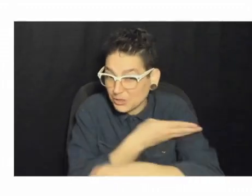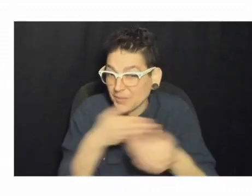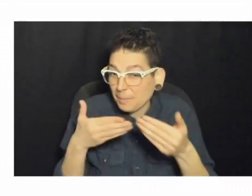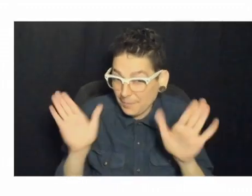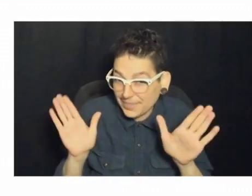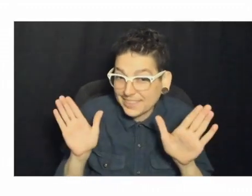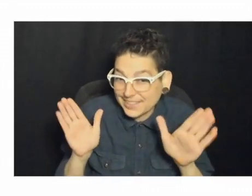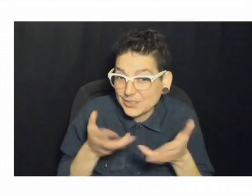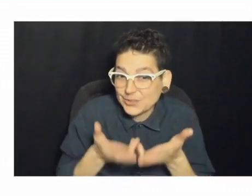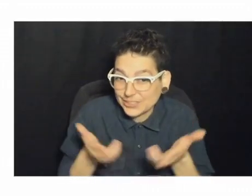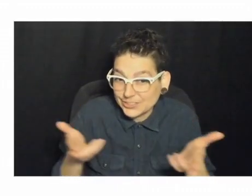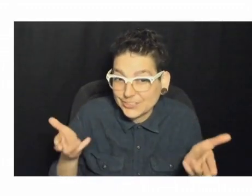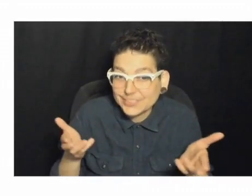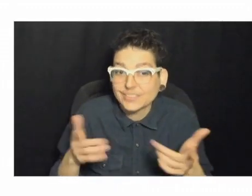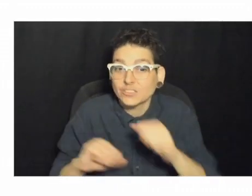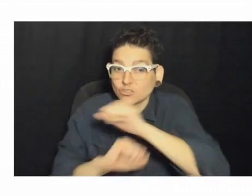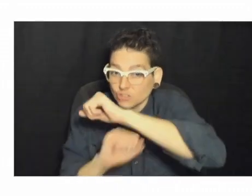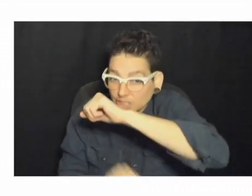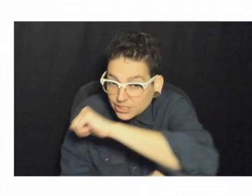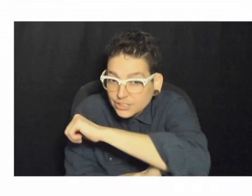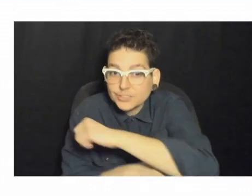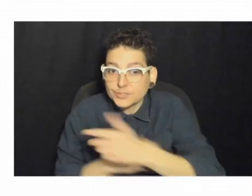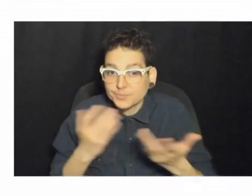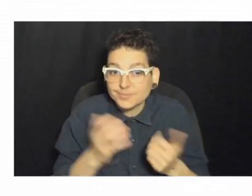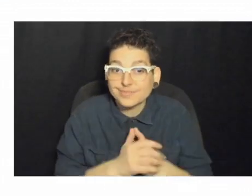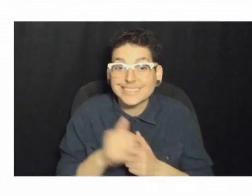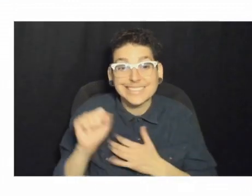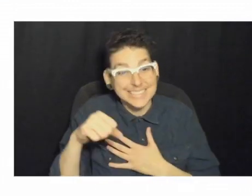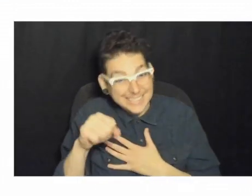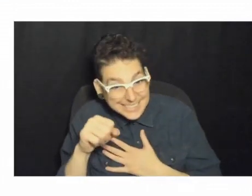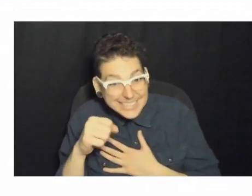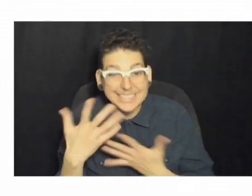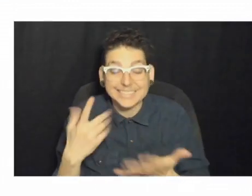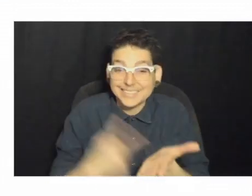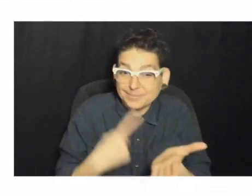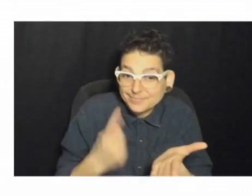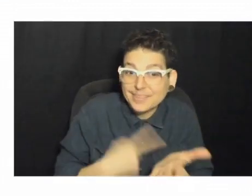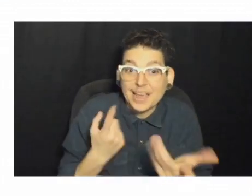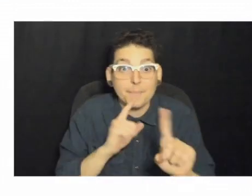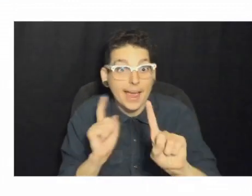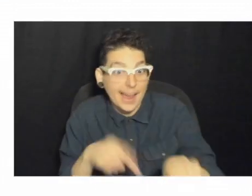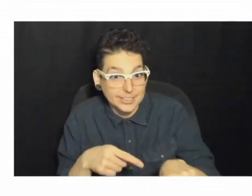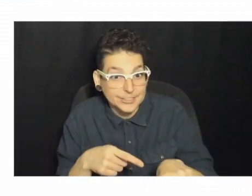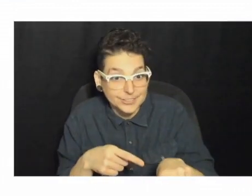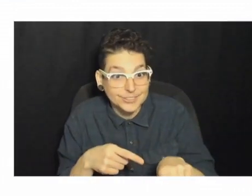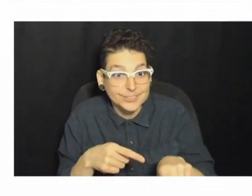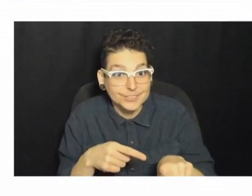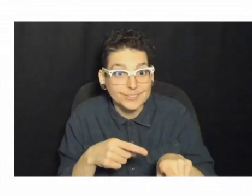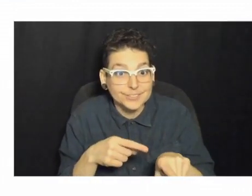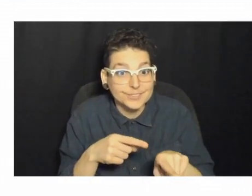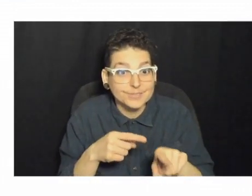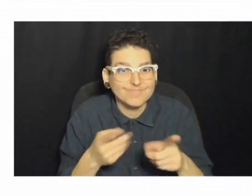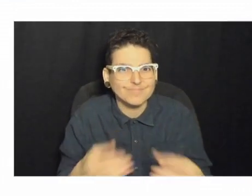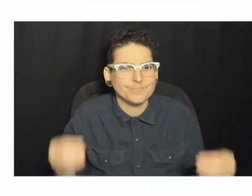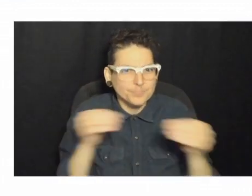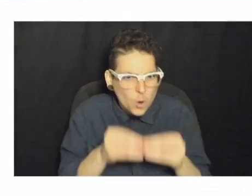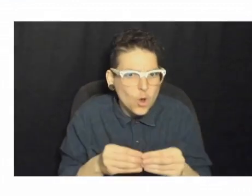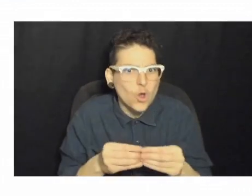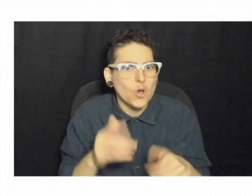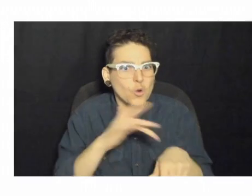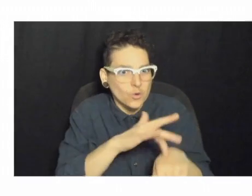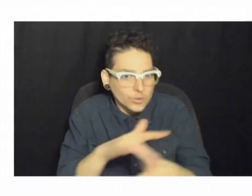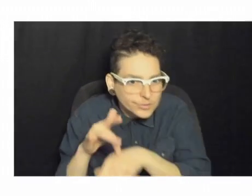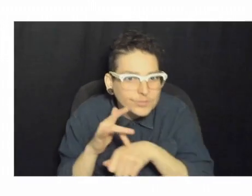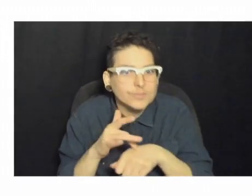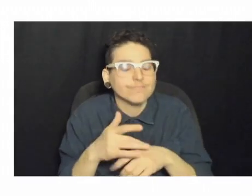fact more resources, but the resources have to be applied in a strategic way, and that's where